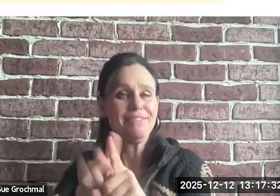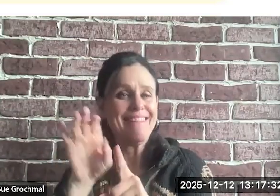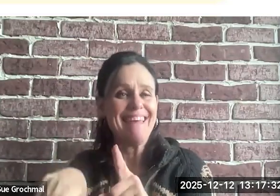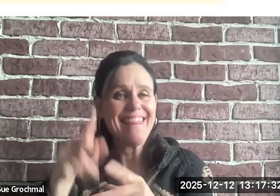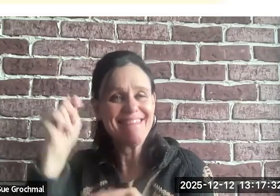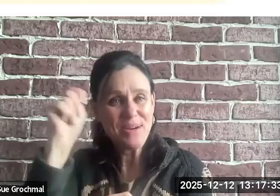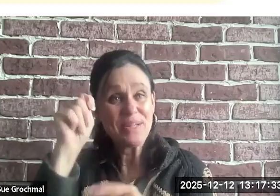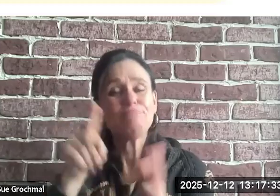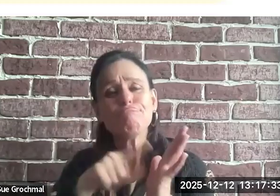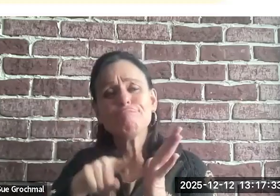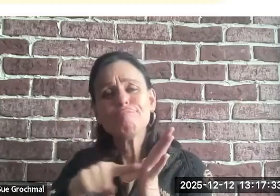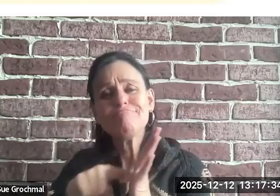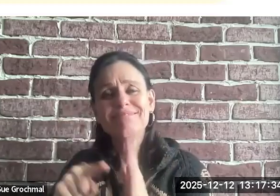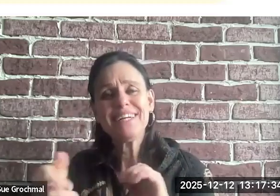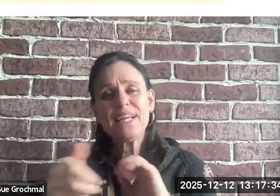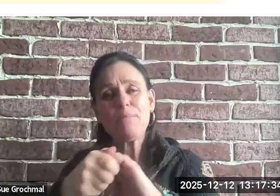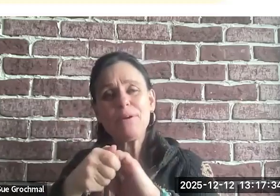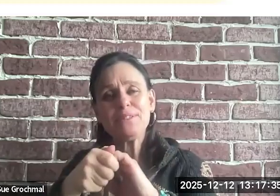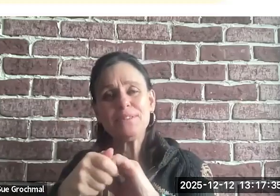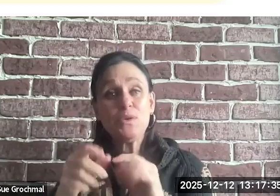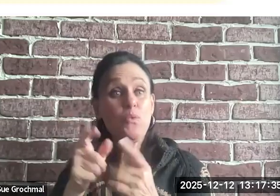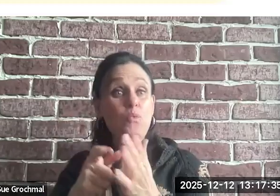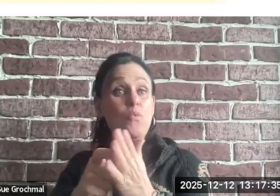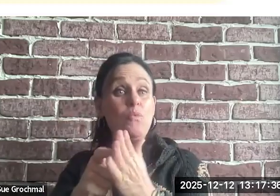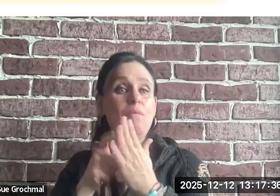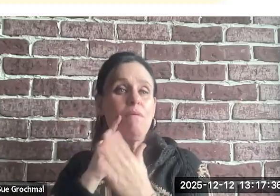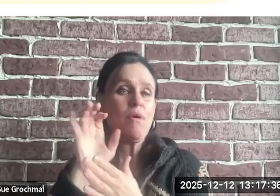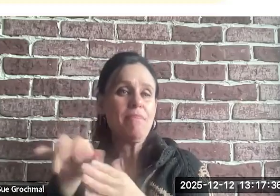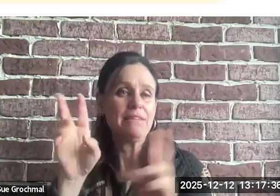also explore the collaborations required on this topic.